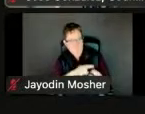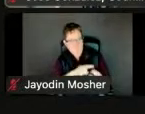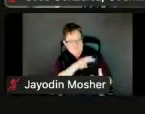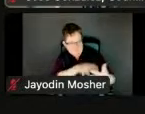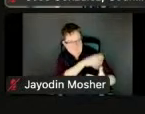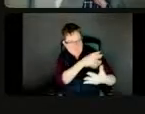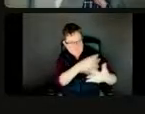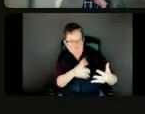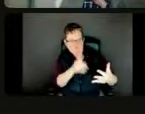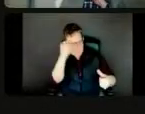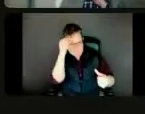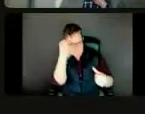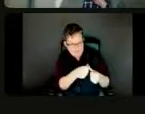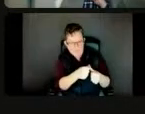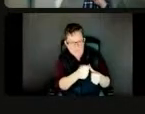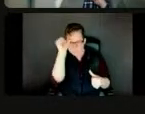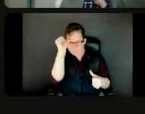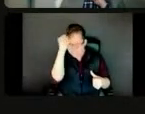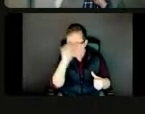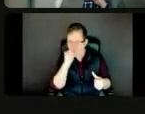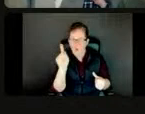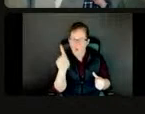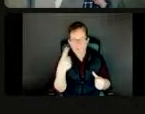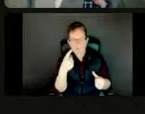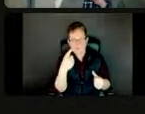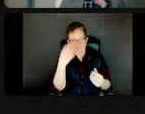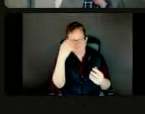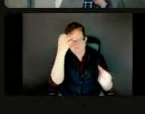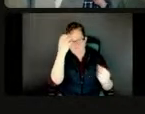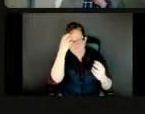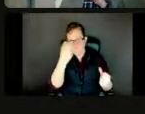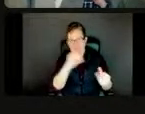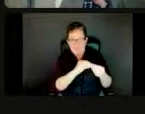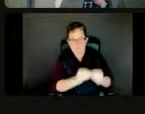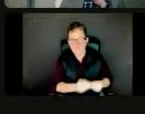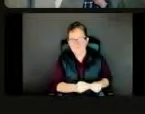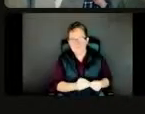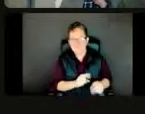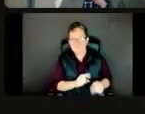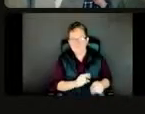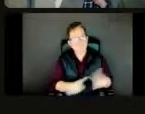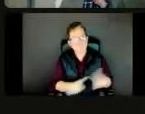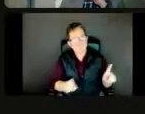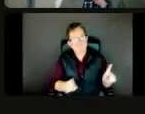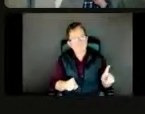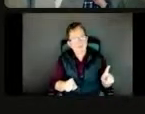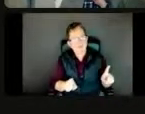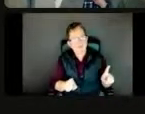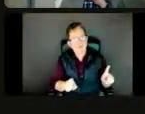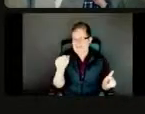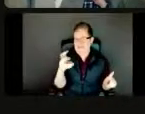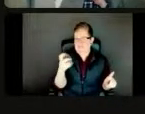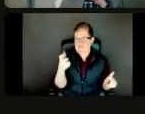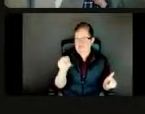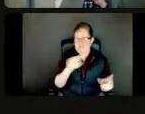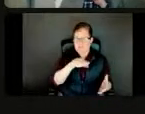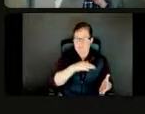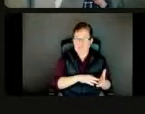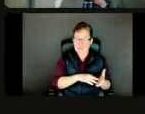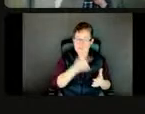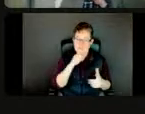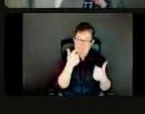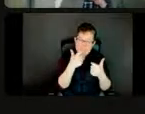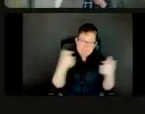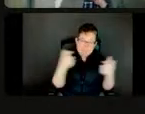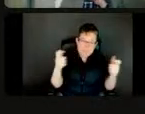so we don't just have to remember, you know, brute memorization, these numbers. But I do think the Navigation Center is like the biggest, you know, new